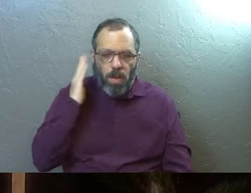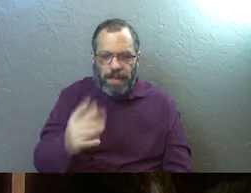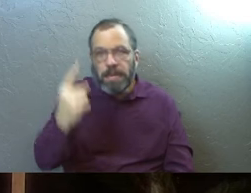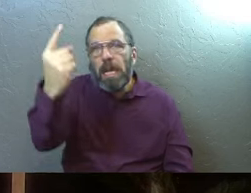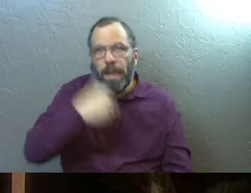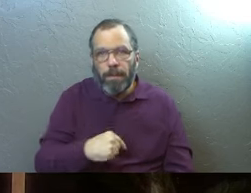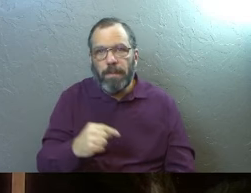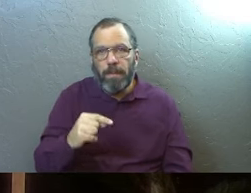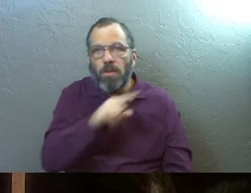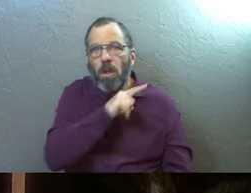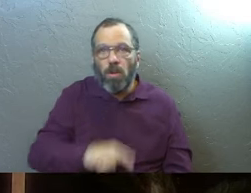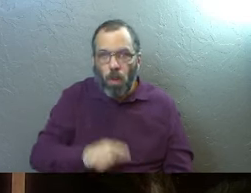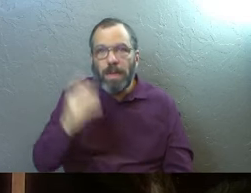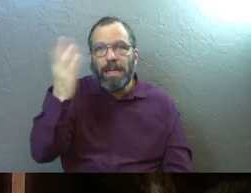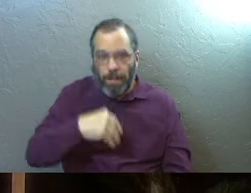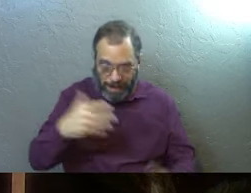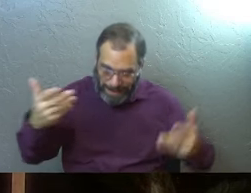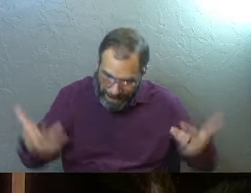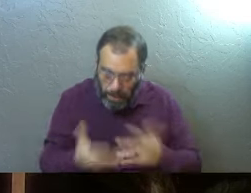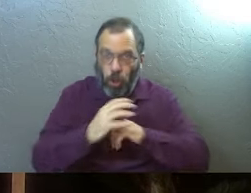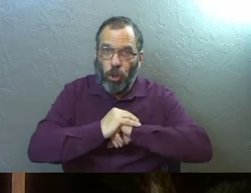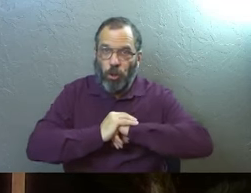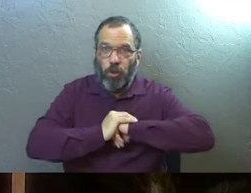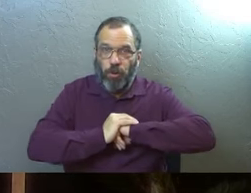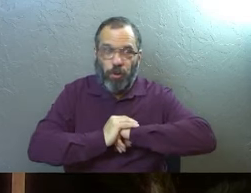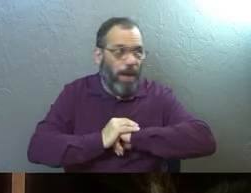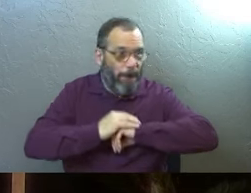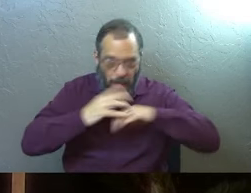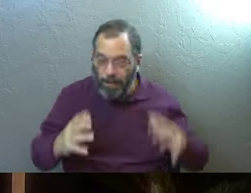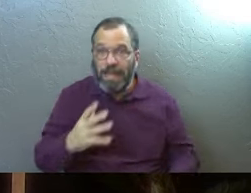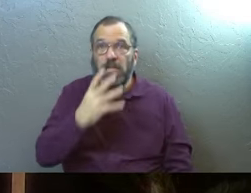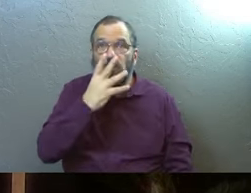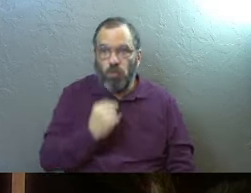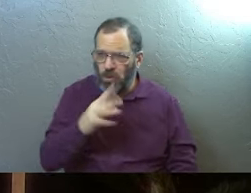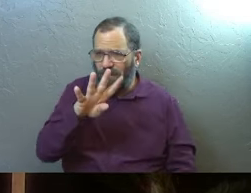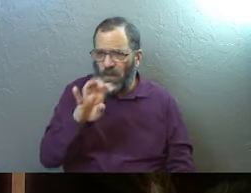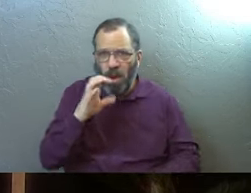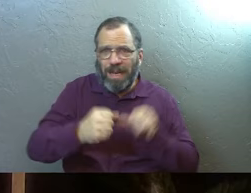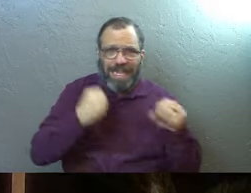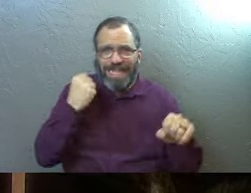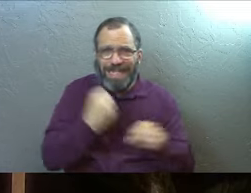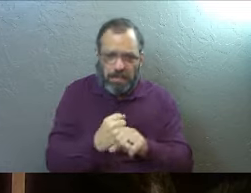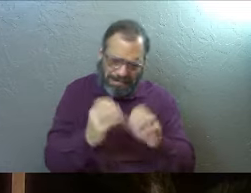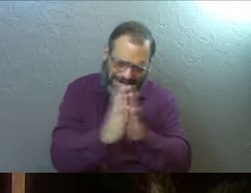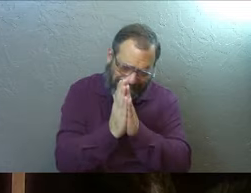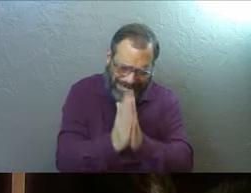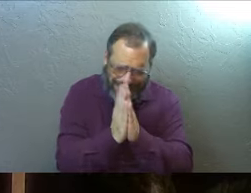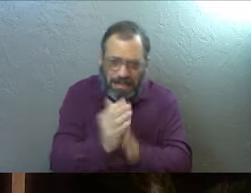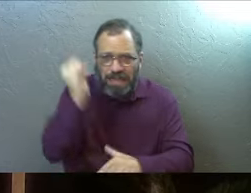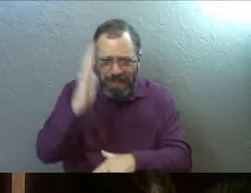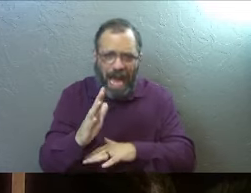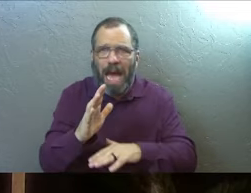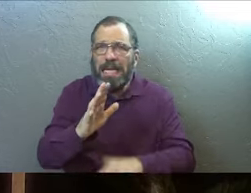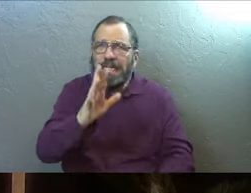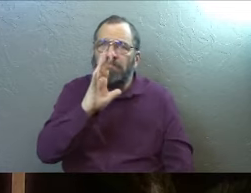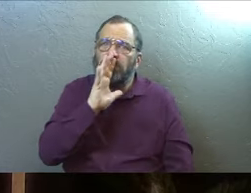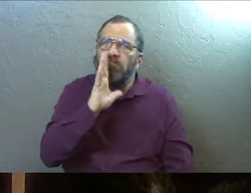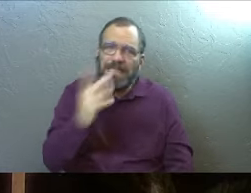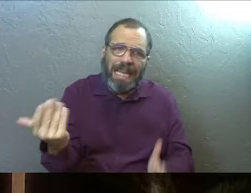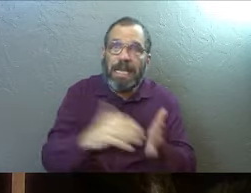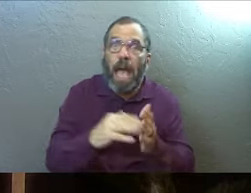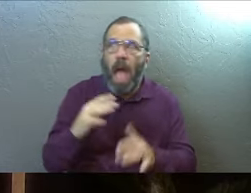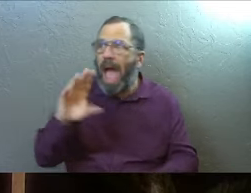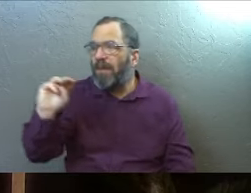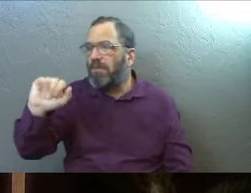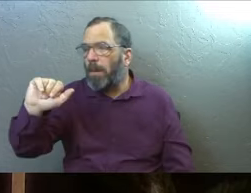coming. He's here. Like the Jews for 400 years had been praying for God to speak again.